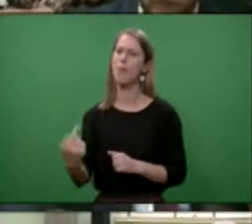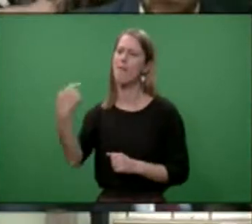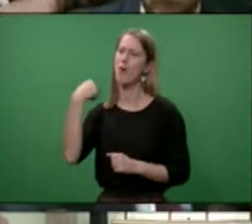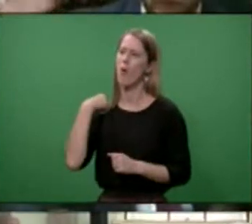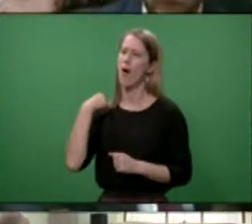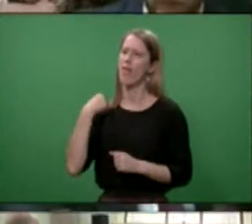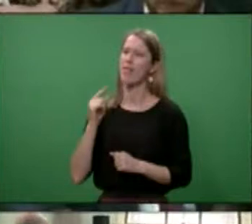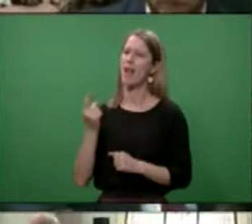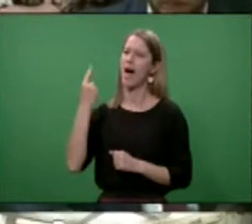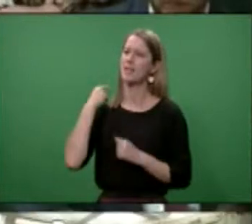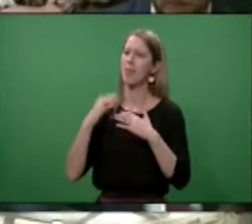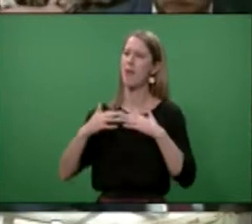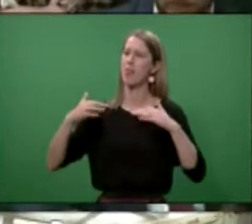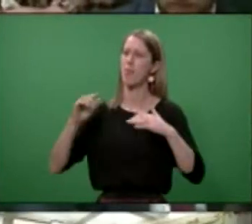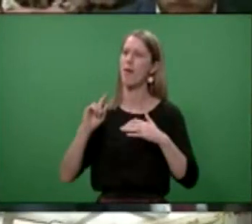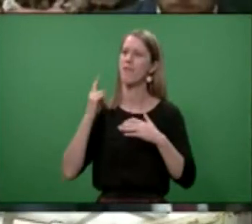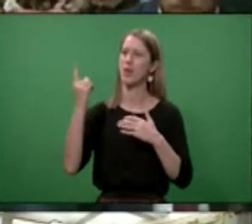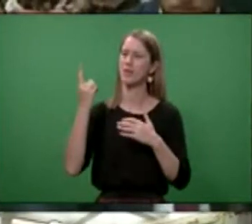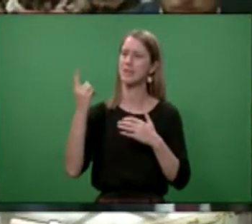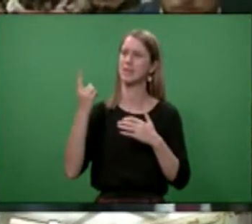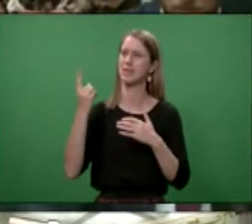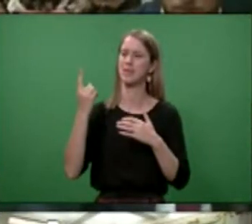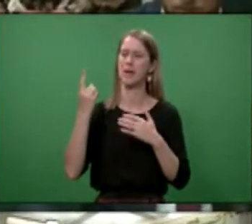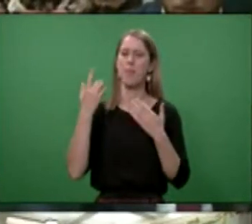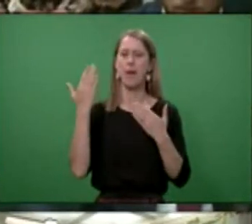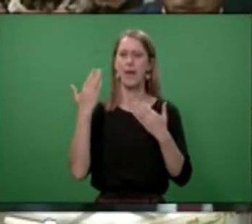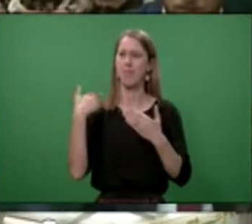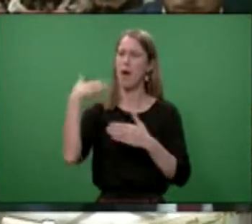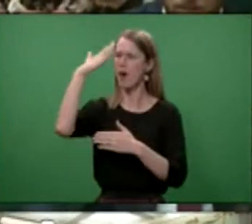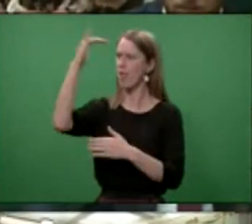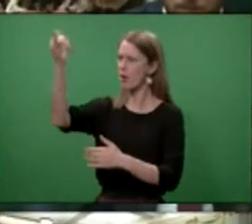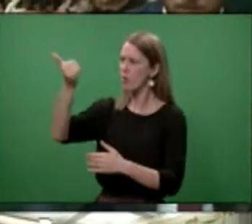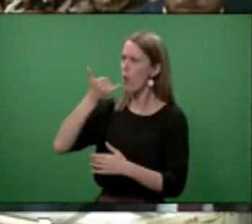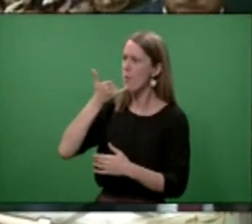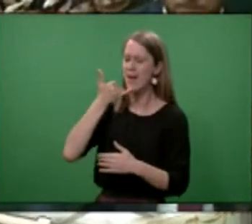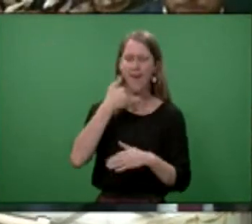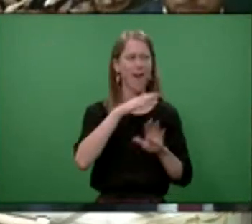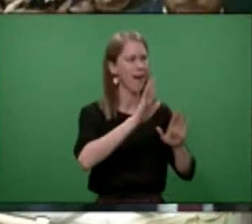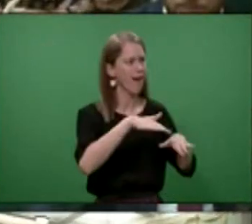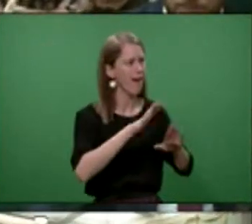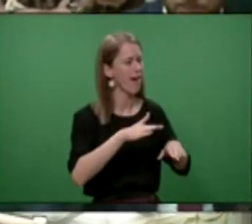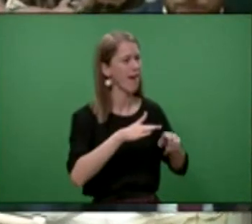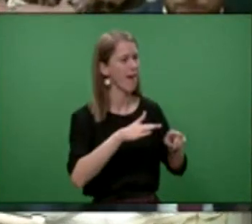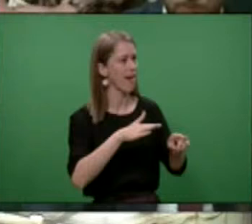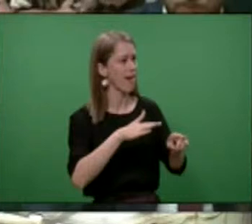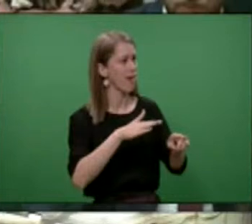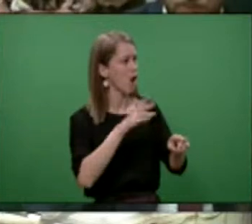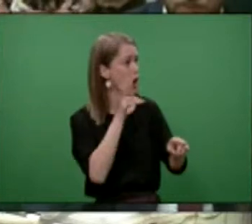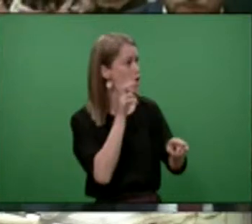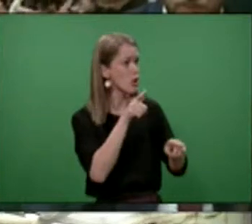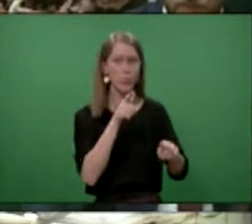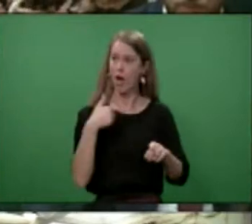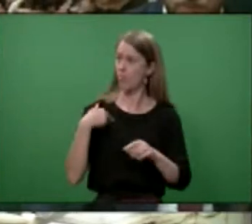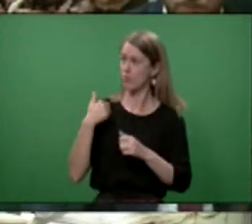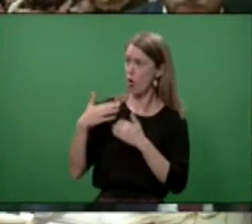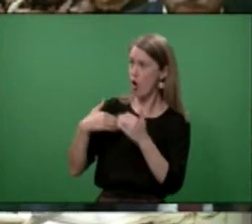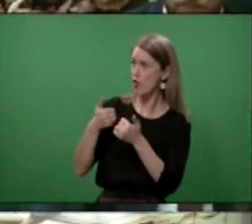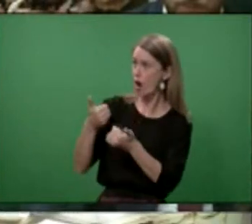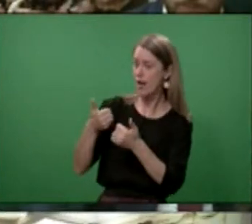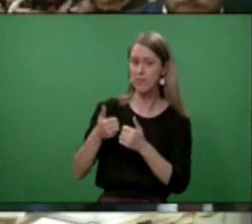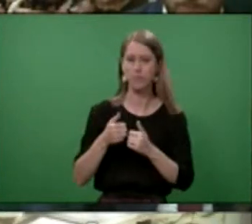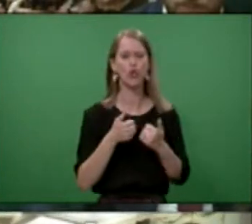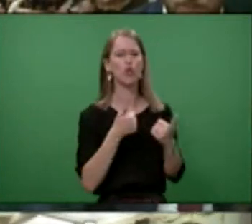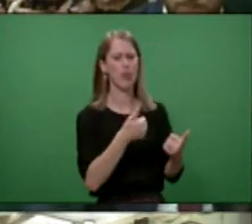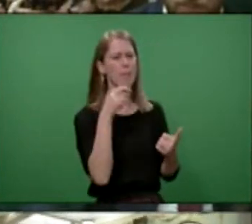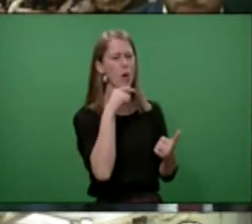last parliament, my mother rang me afterwards and said she had heard me and said, I said, well, how did it go, Mum? And she said, oh, that was good,